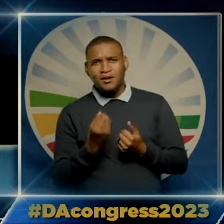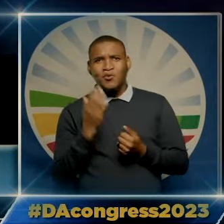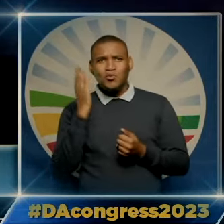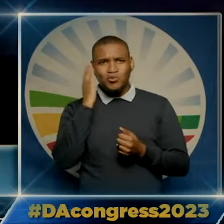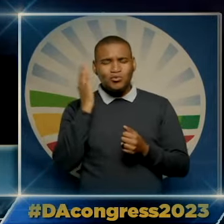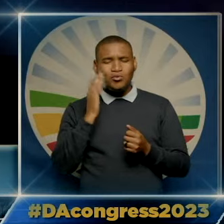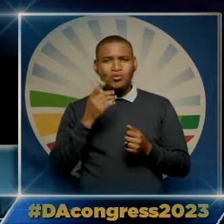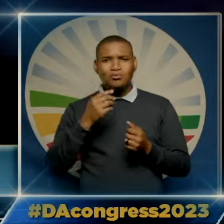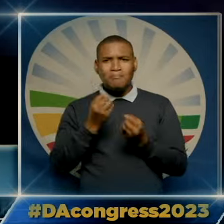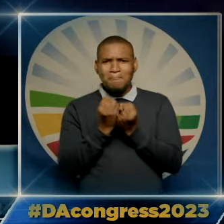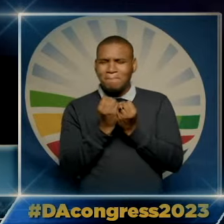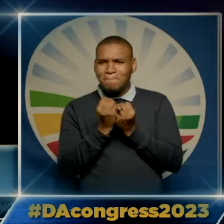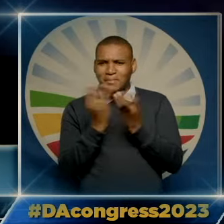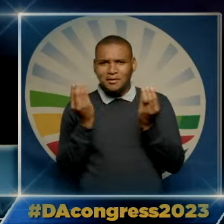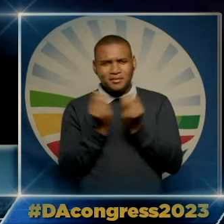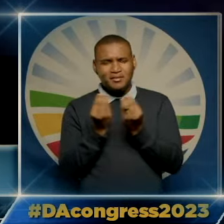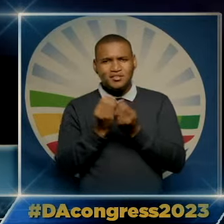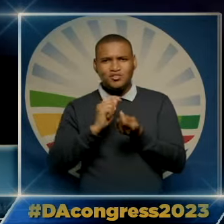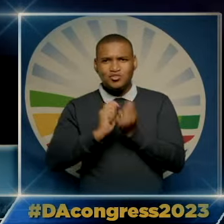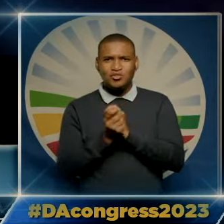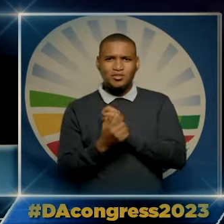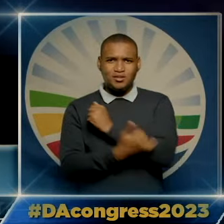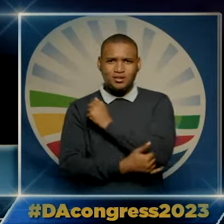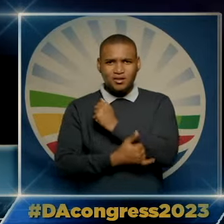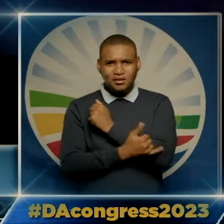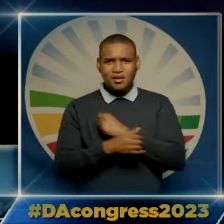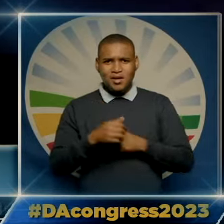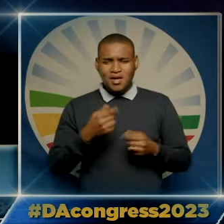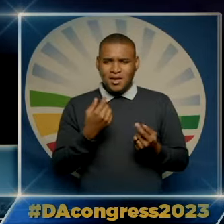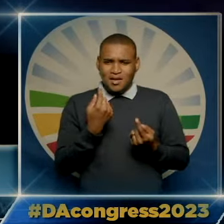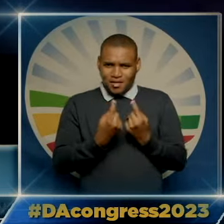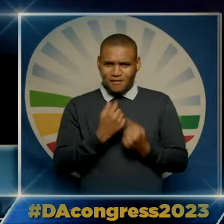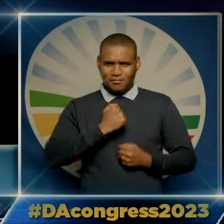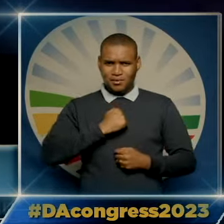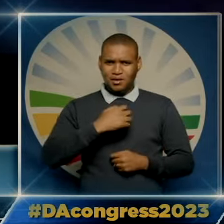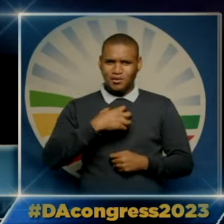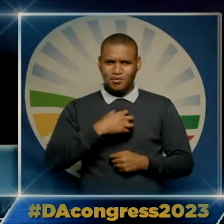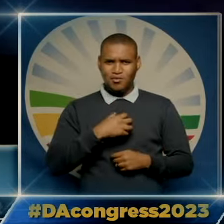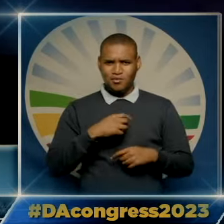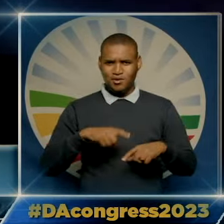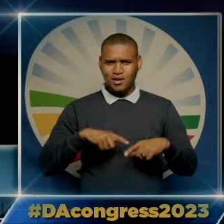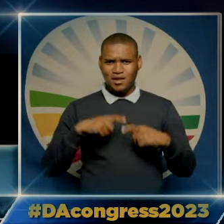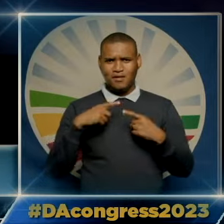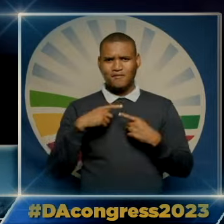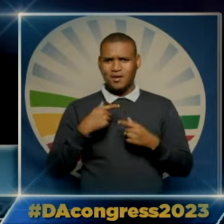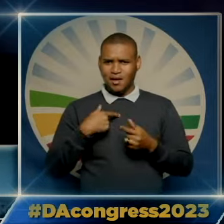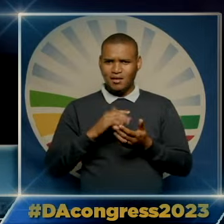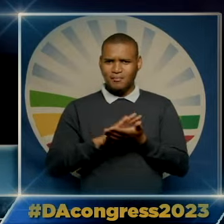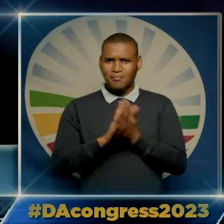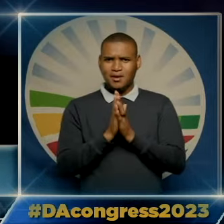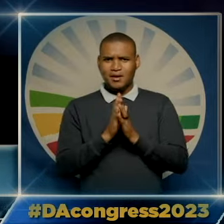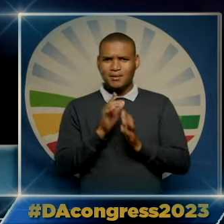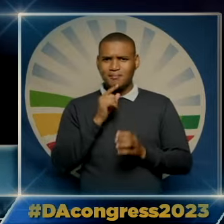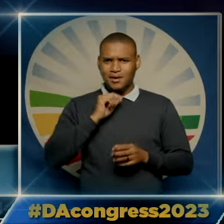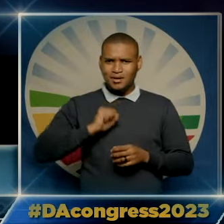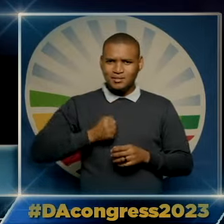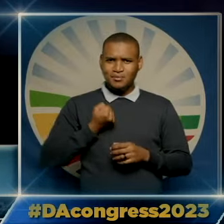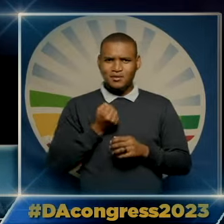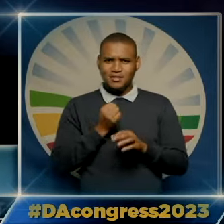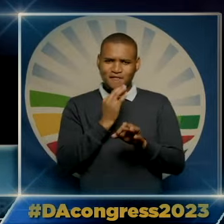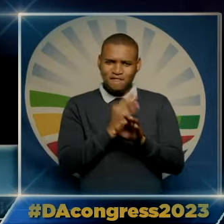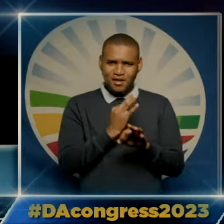changed in our country, and much has changed in my own life too. I have become a husband and the father of a